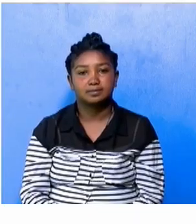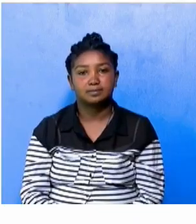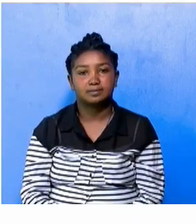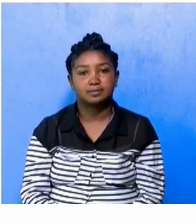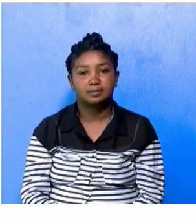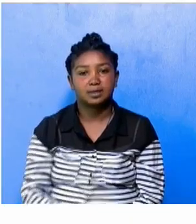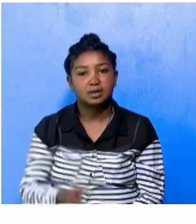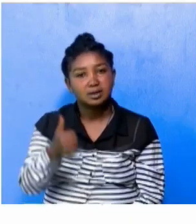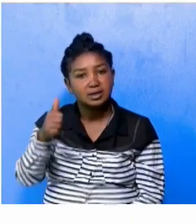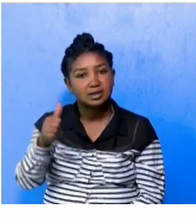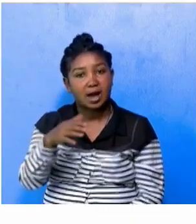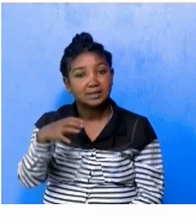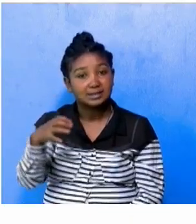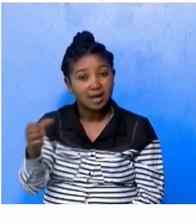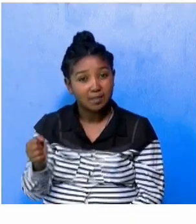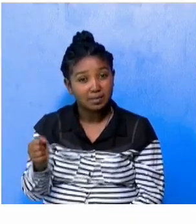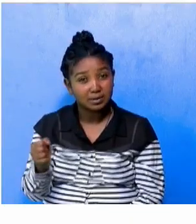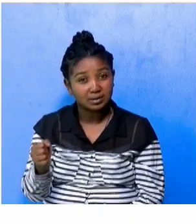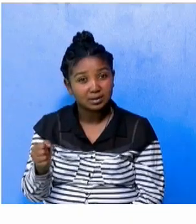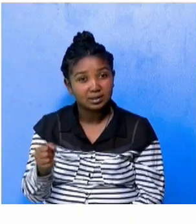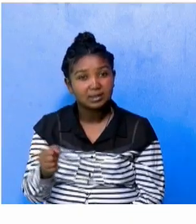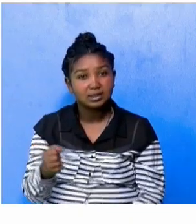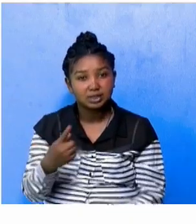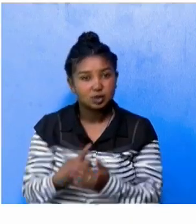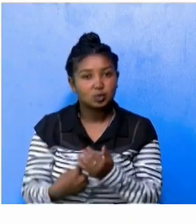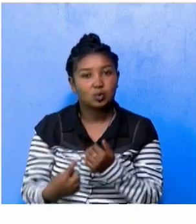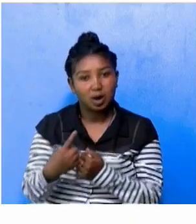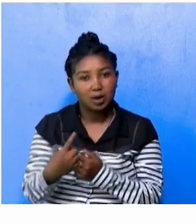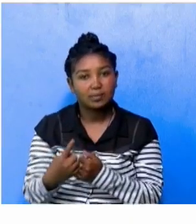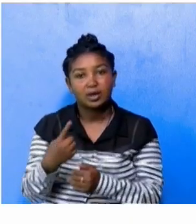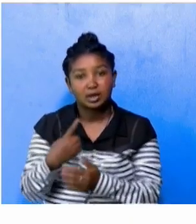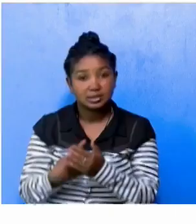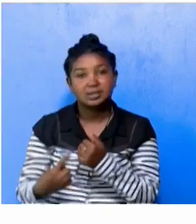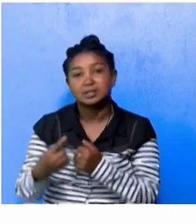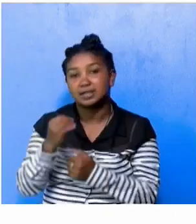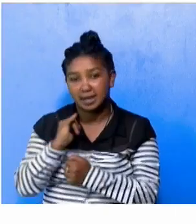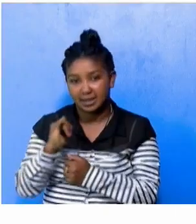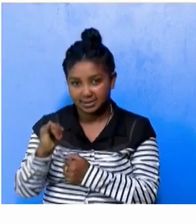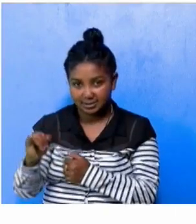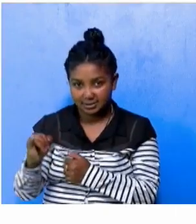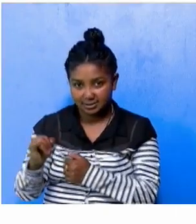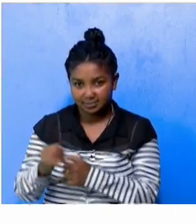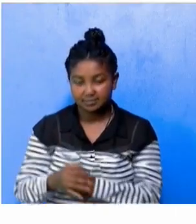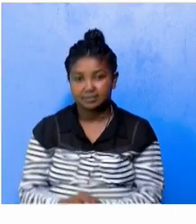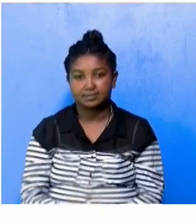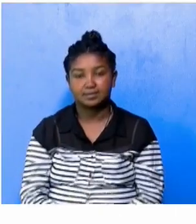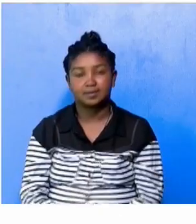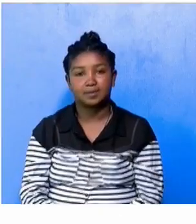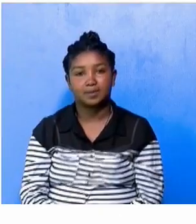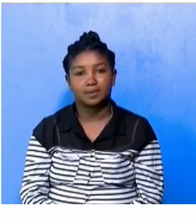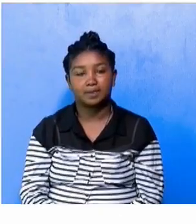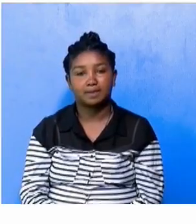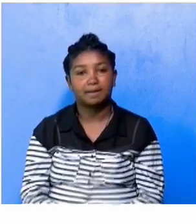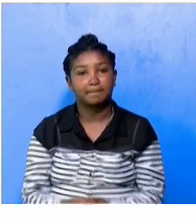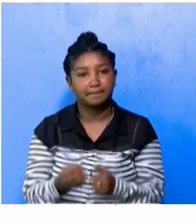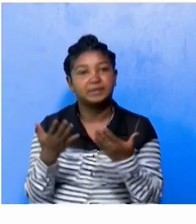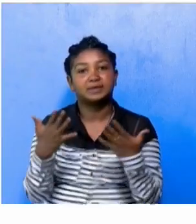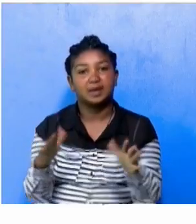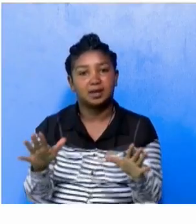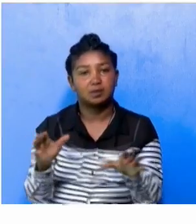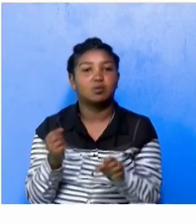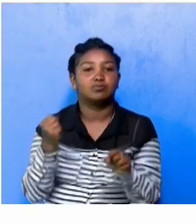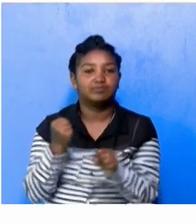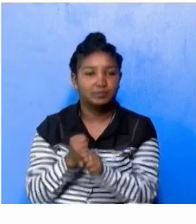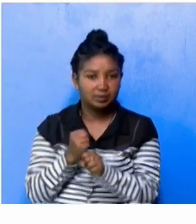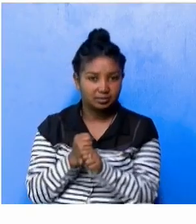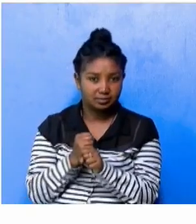His assignment is singular, so his assignment is, yes, done